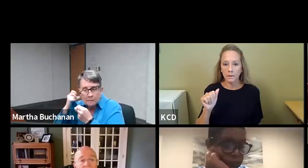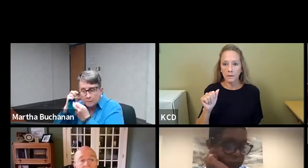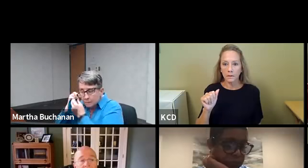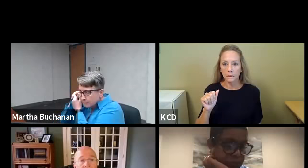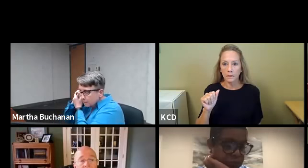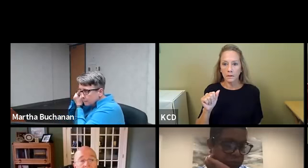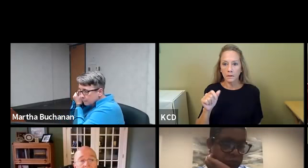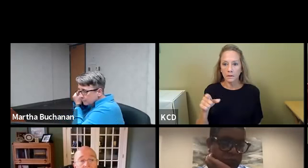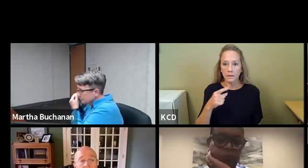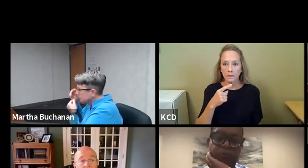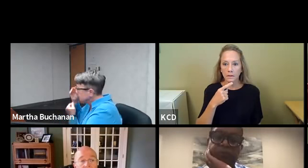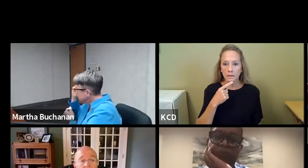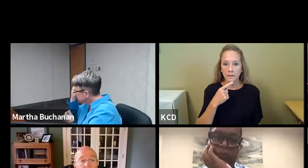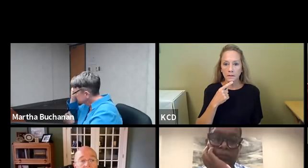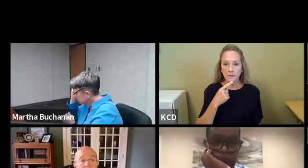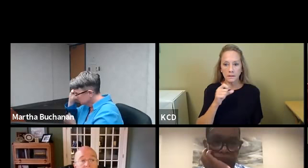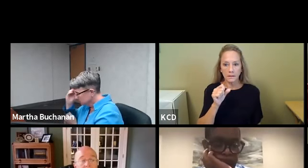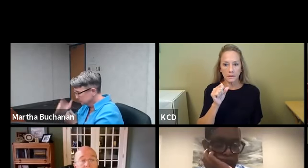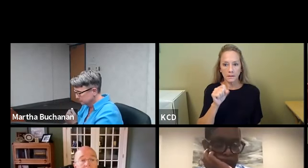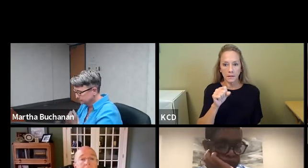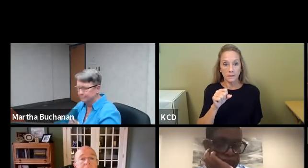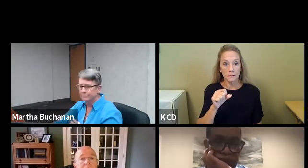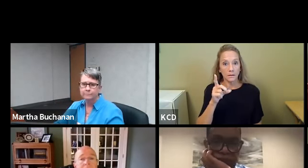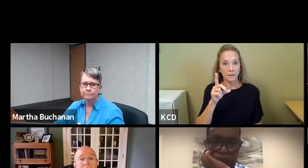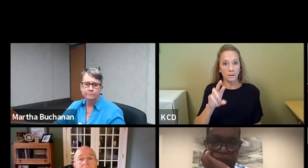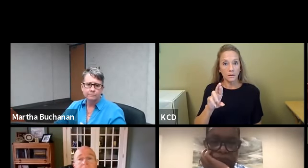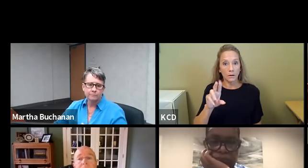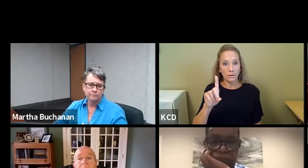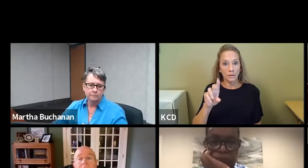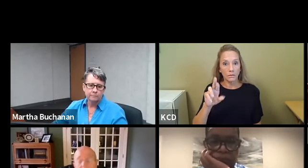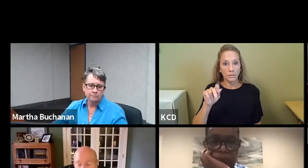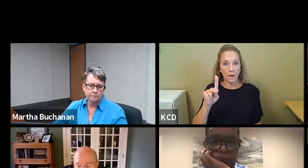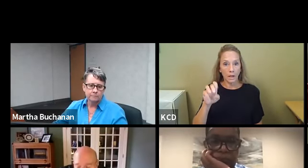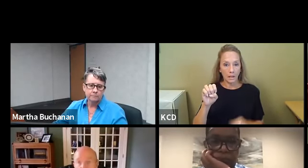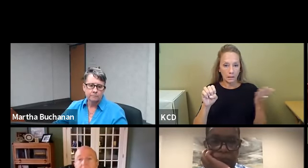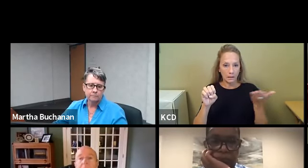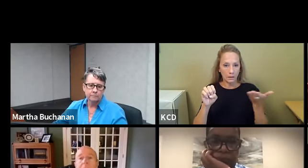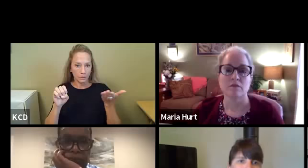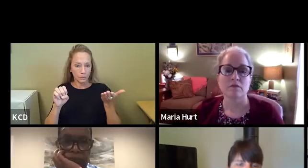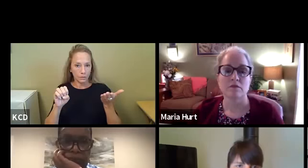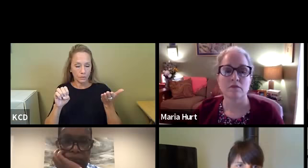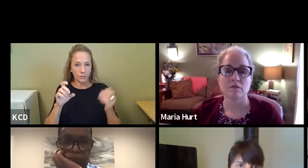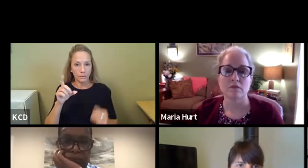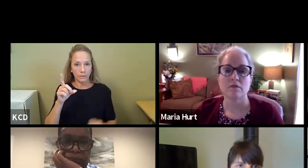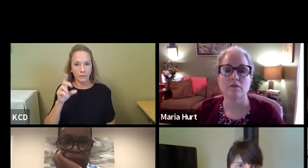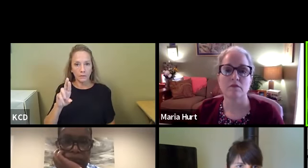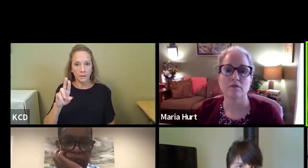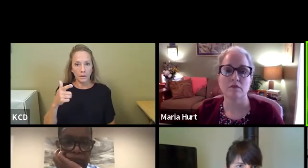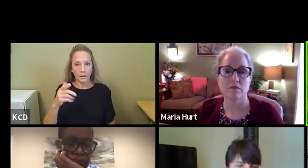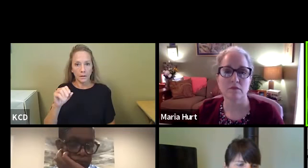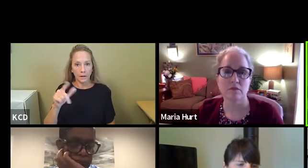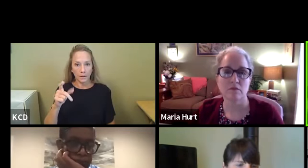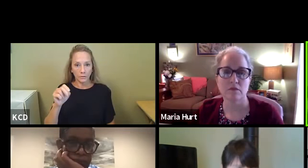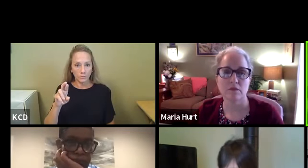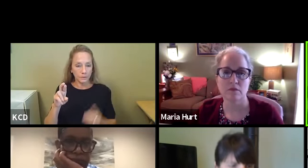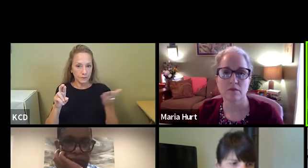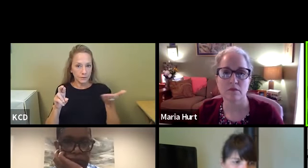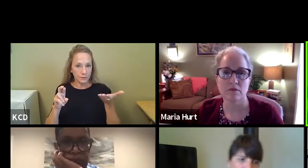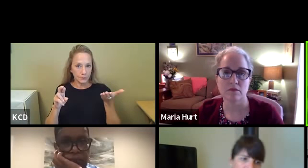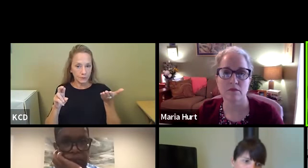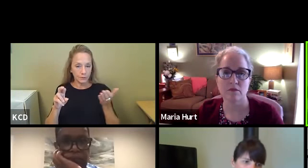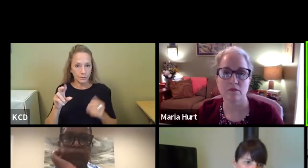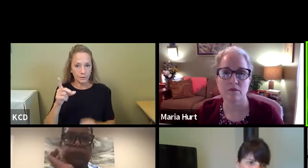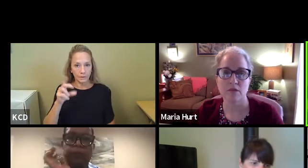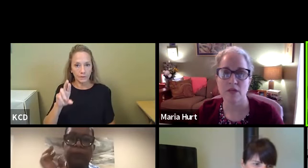Yes, sir. Dr. Drake, Here. Dr. Gotcher, Here.